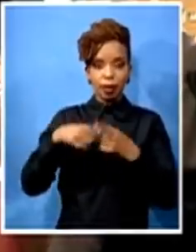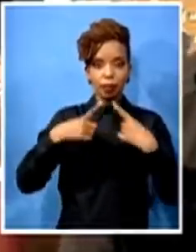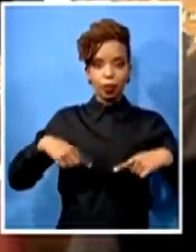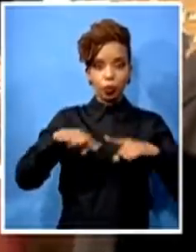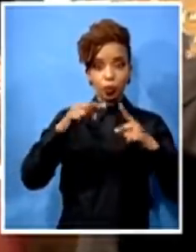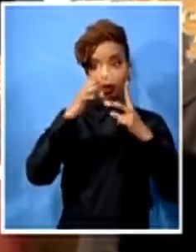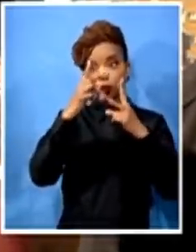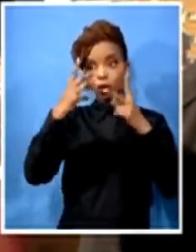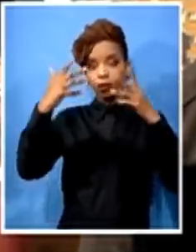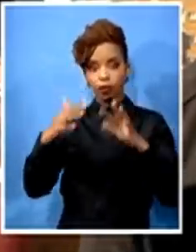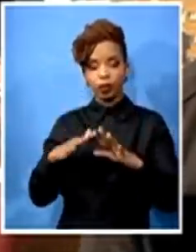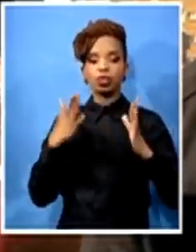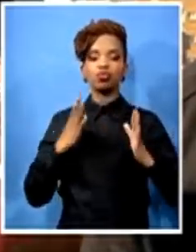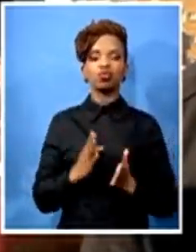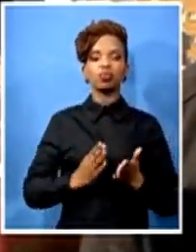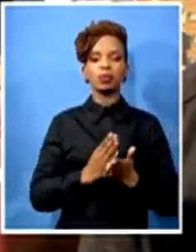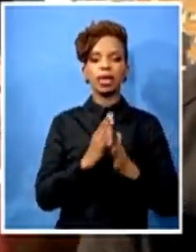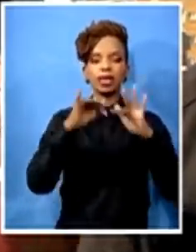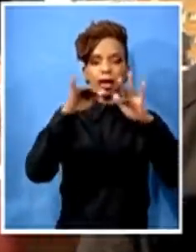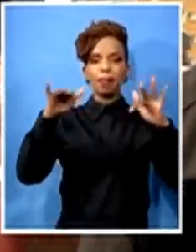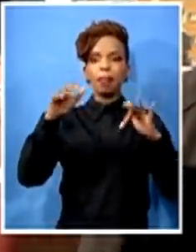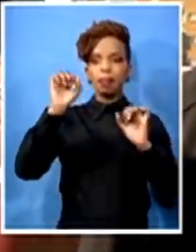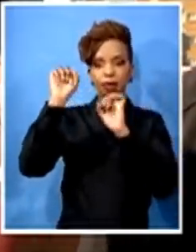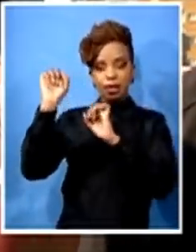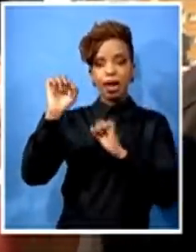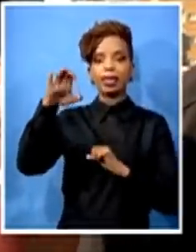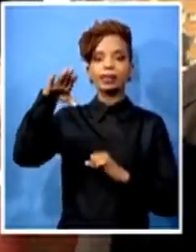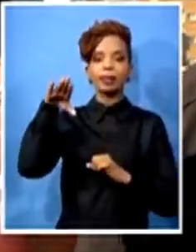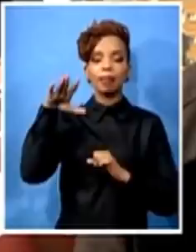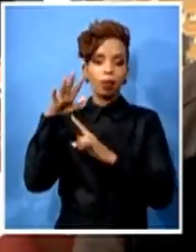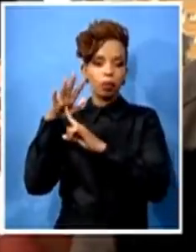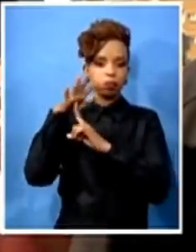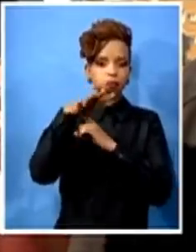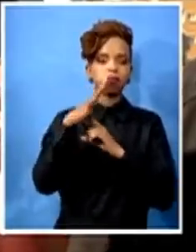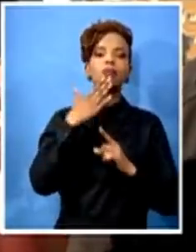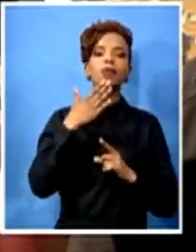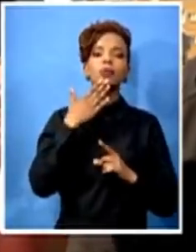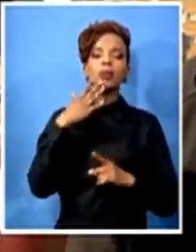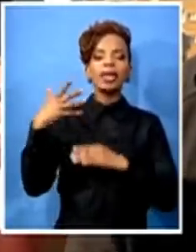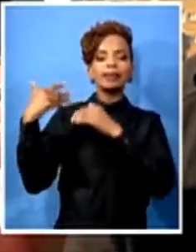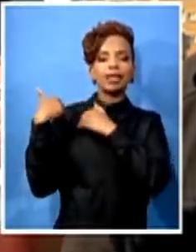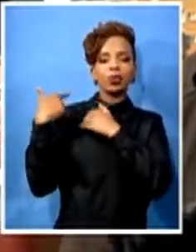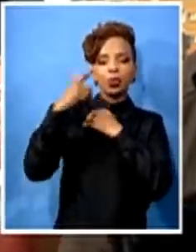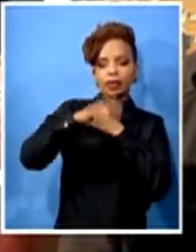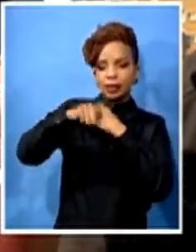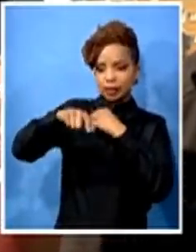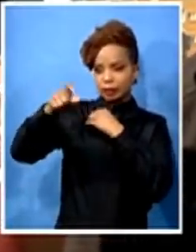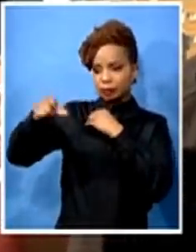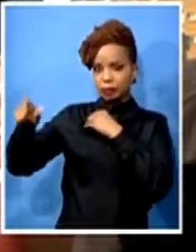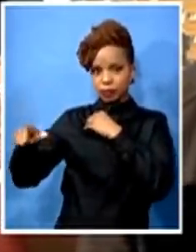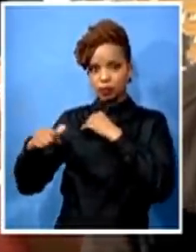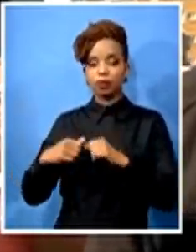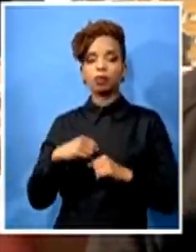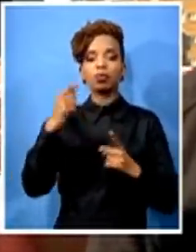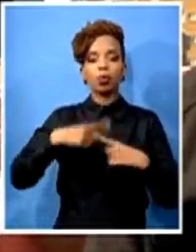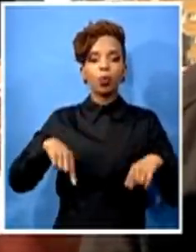been violated by security forces. We saw there quite prominent people, members of the opposition, leaders